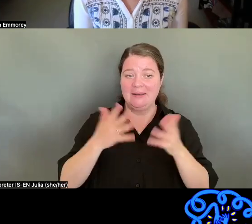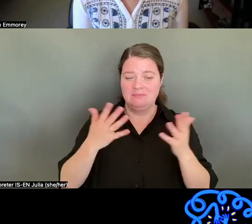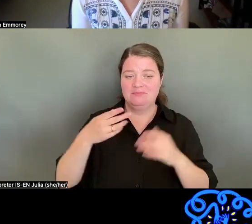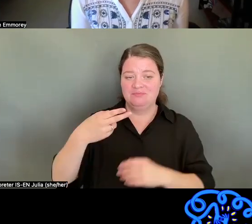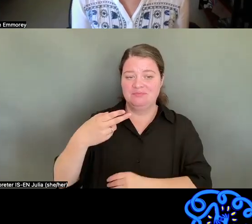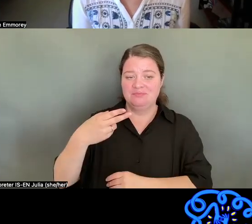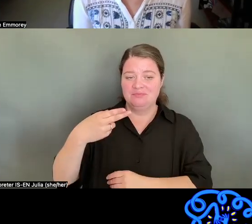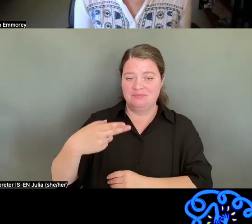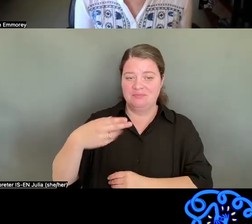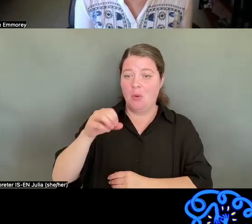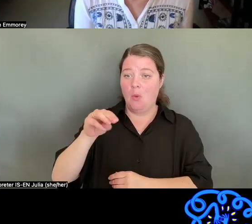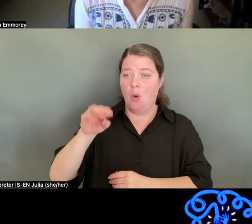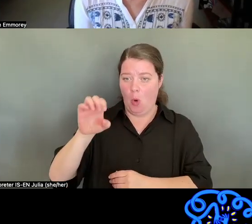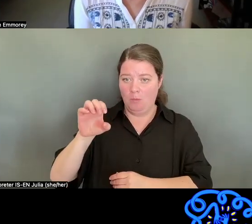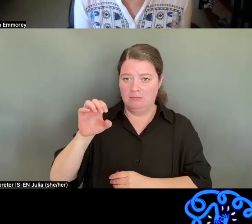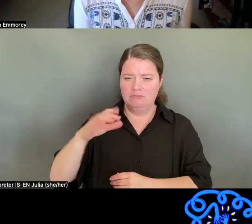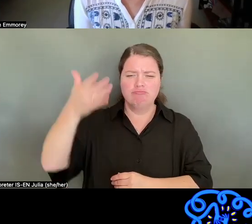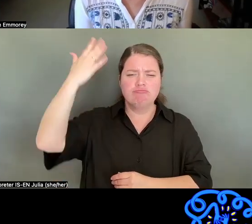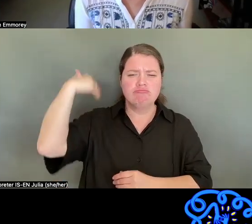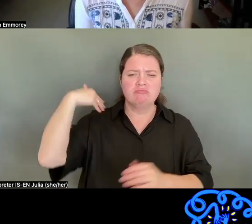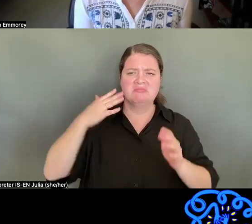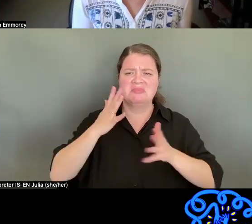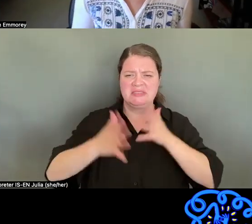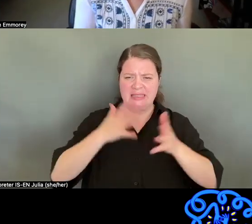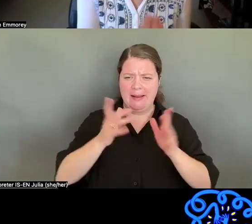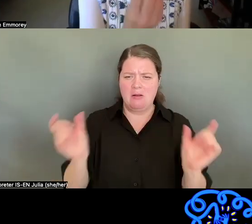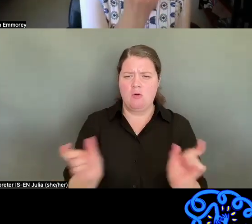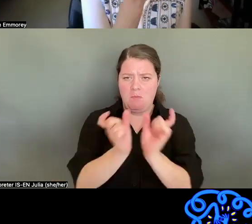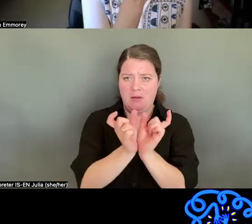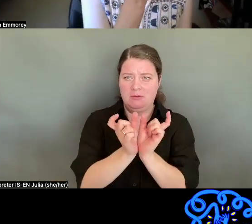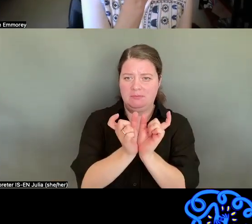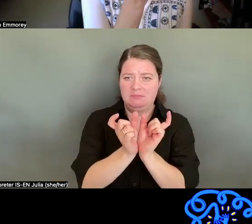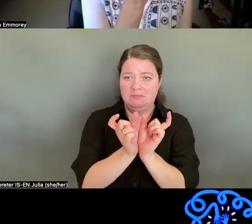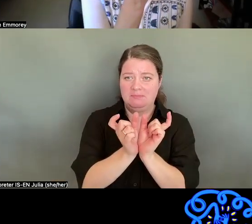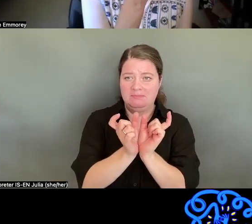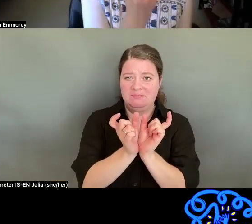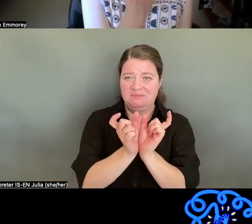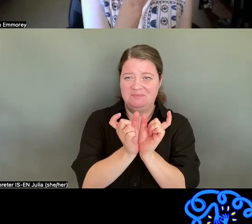home. So the old sign was a compound between eat,